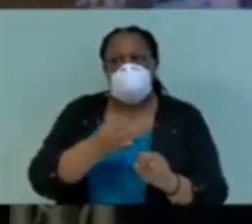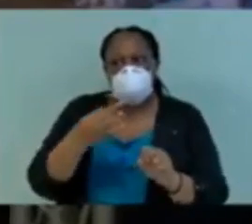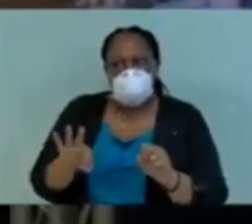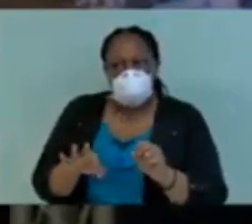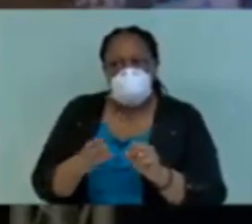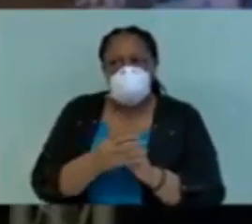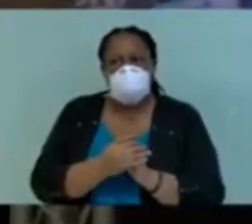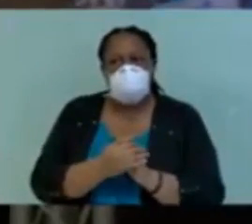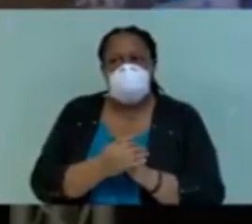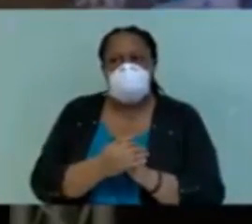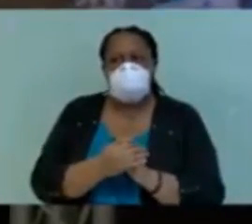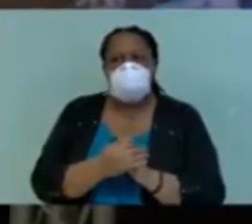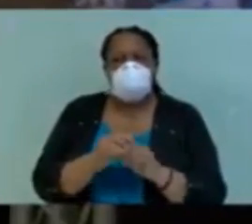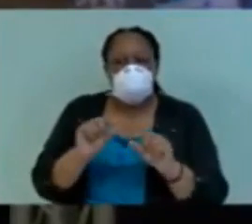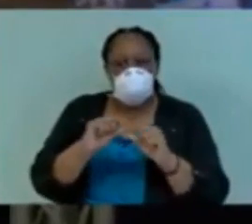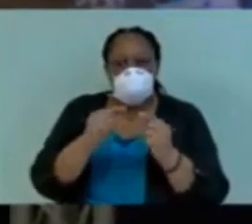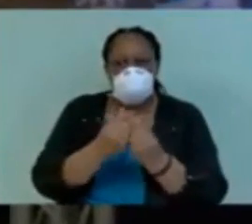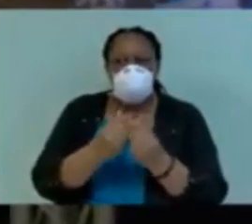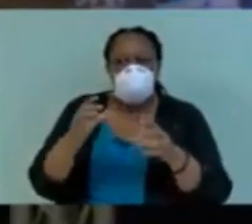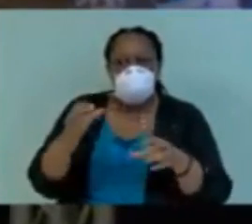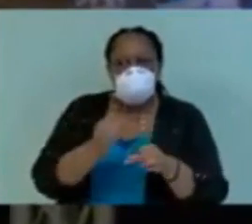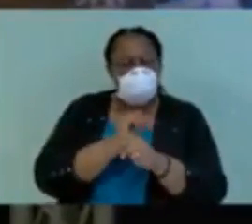COVID strategy.